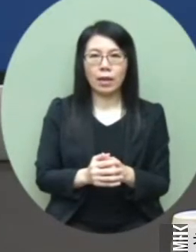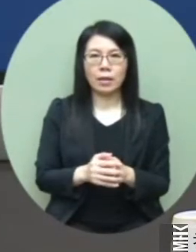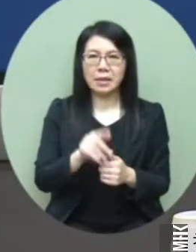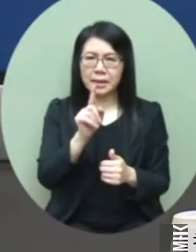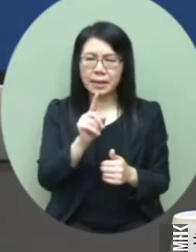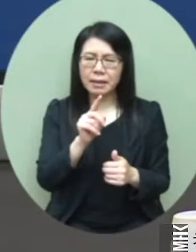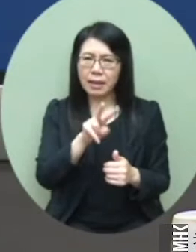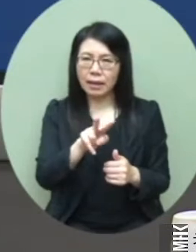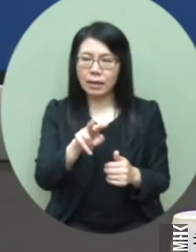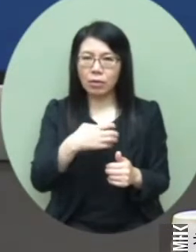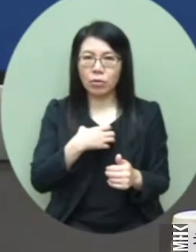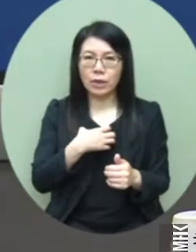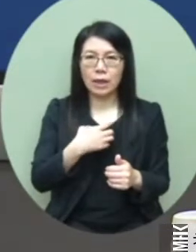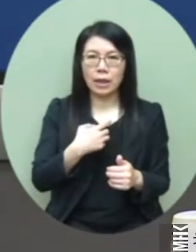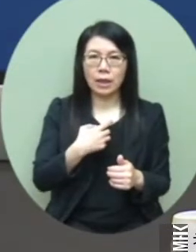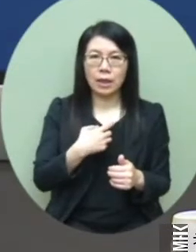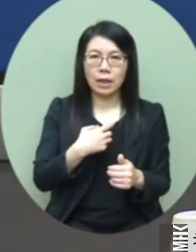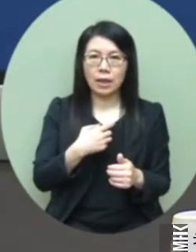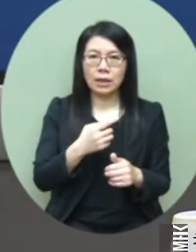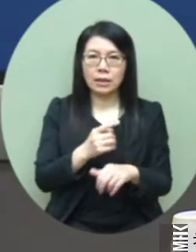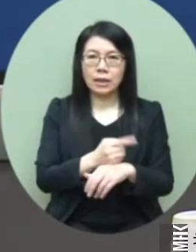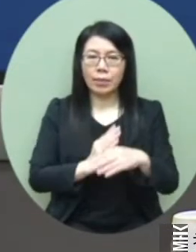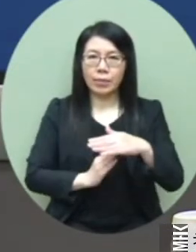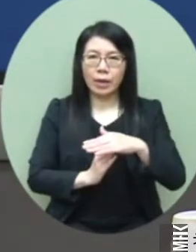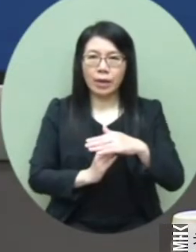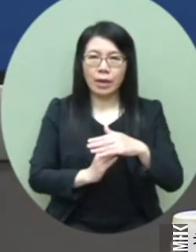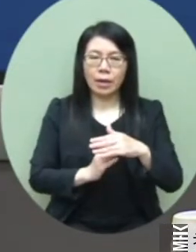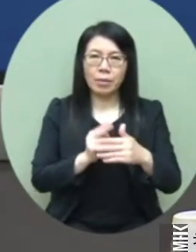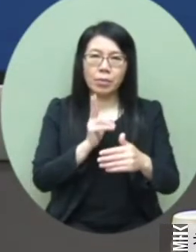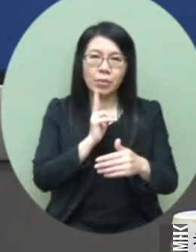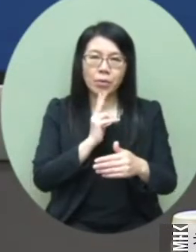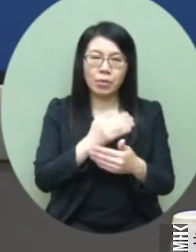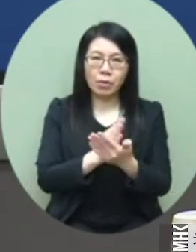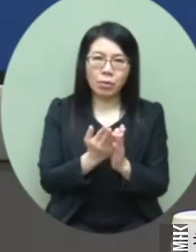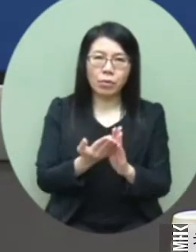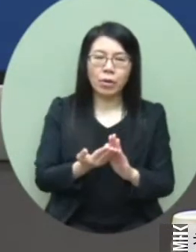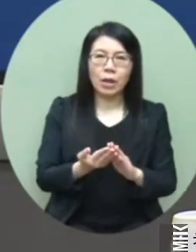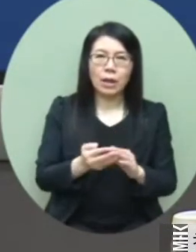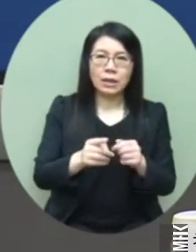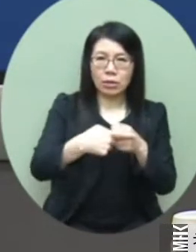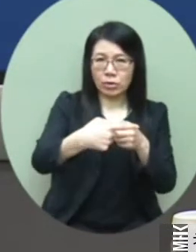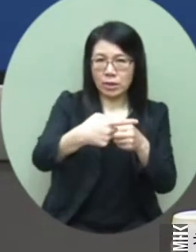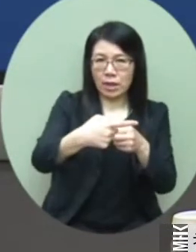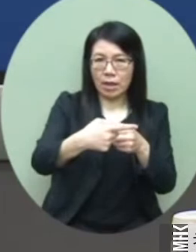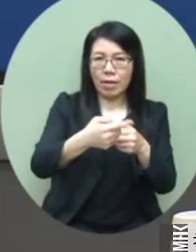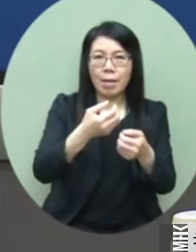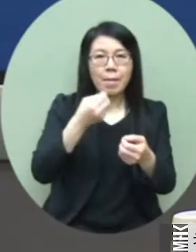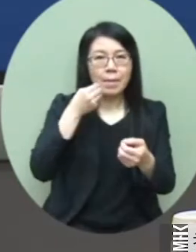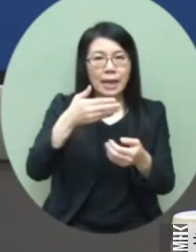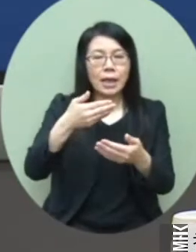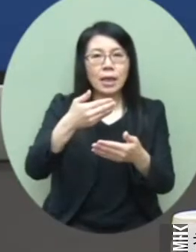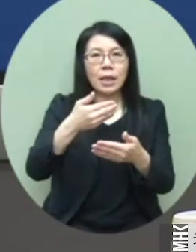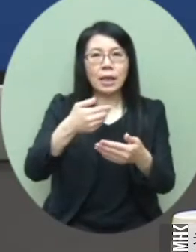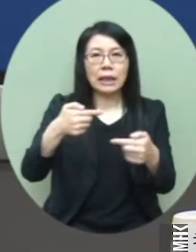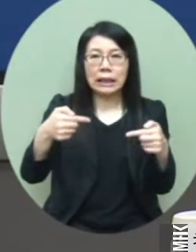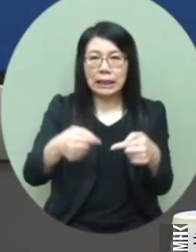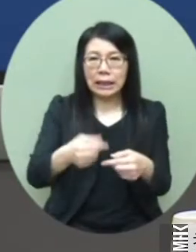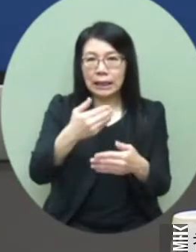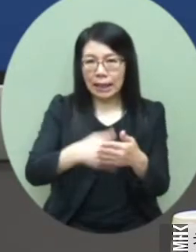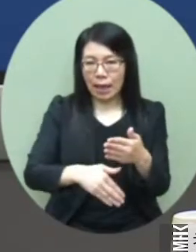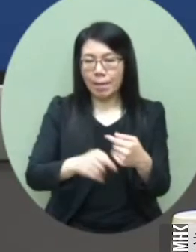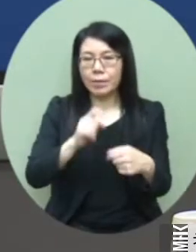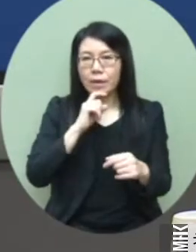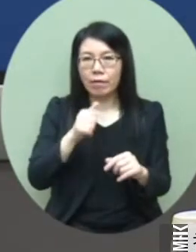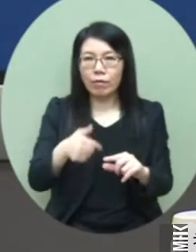have announced this morning about the first phase relaxation. Because I'll come to the point about the